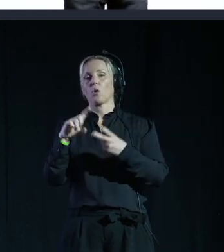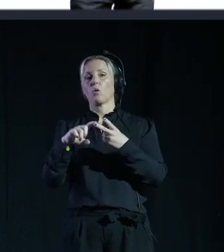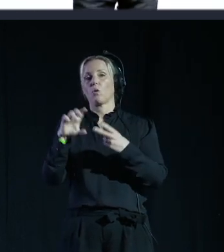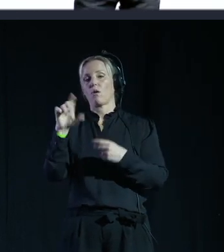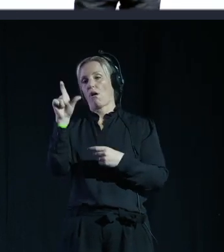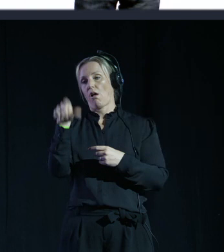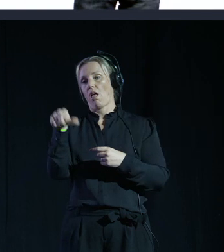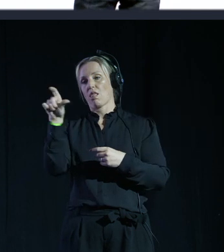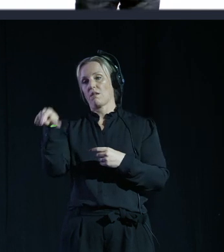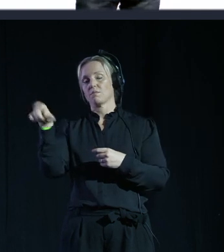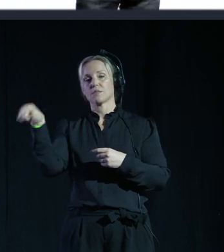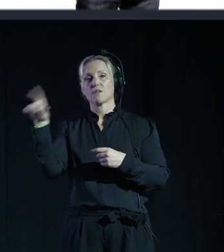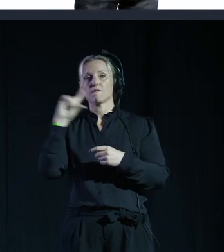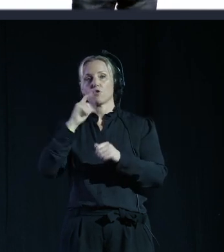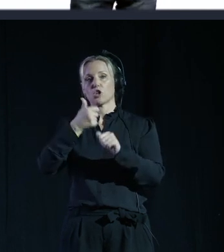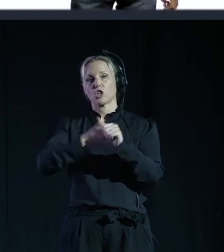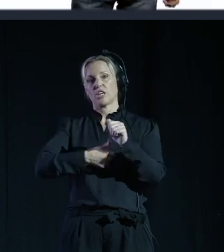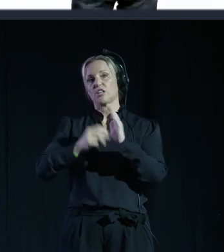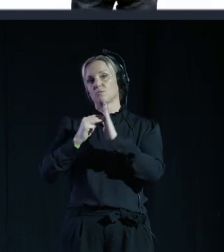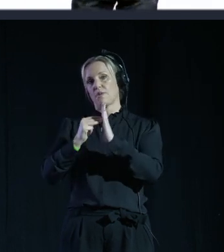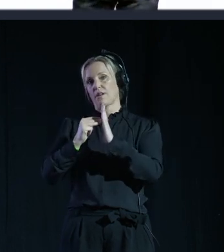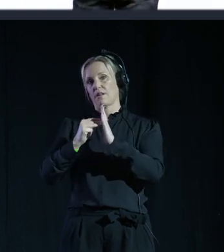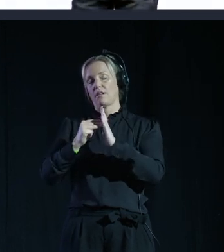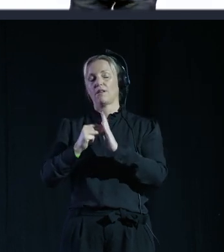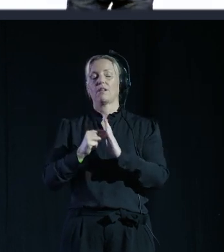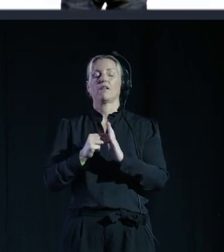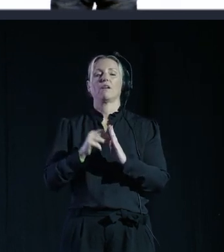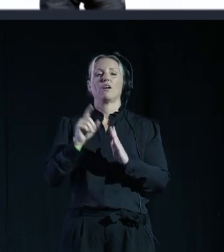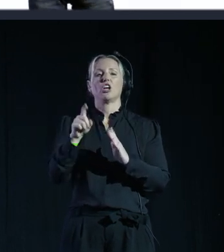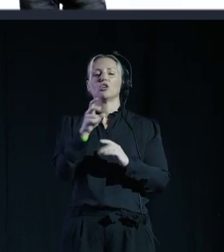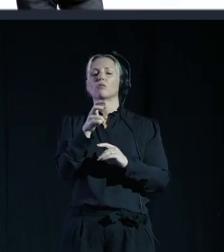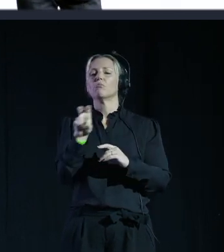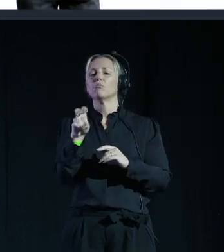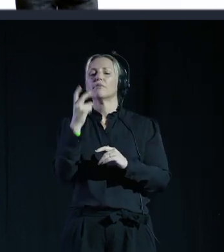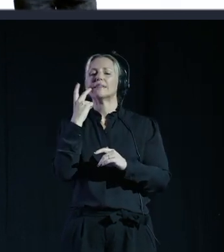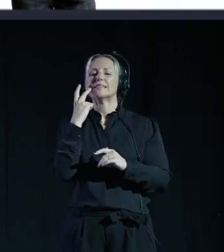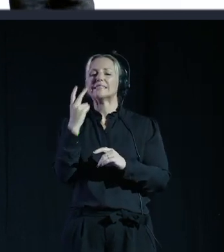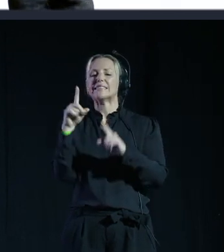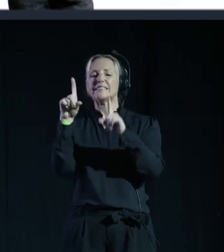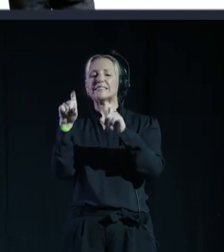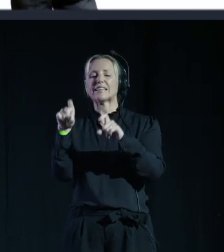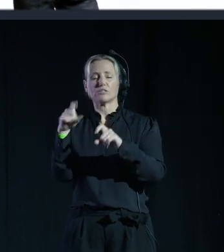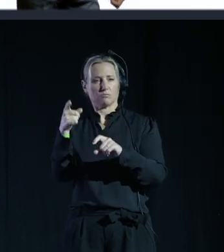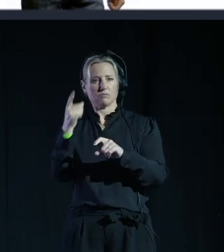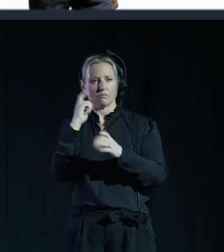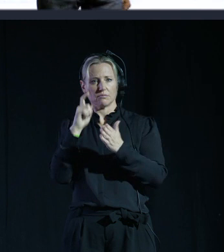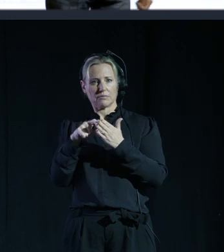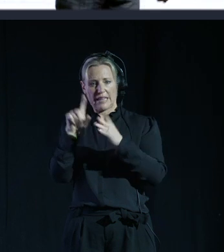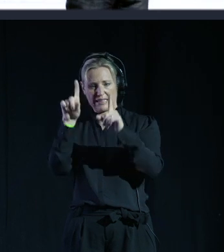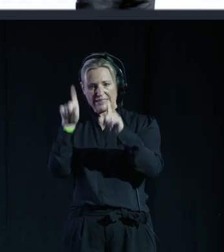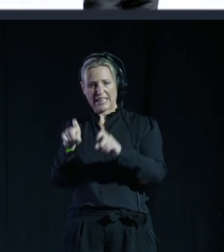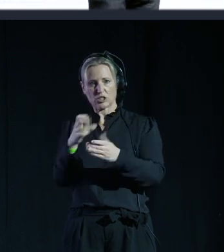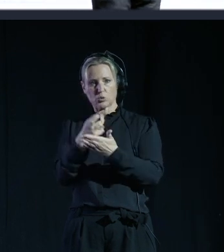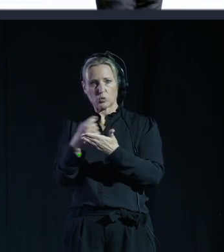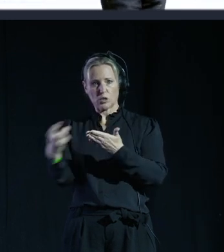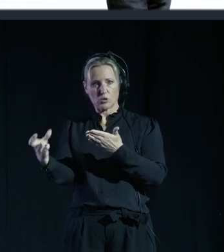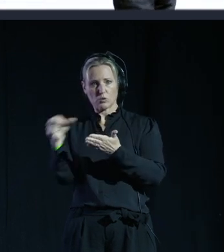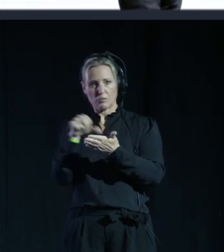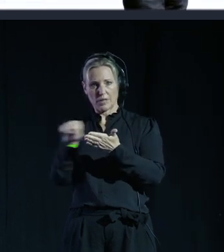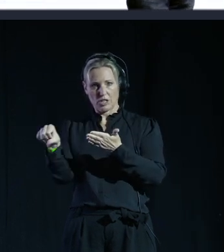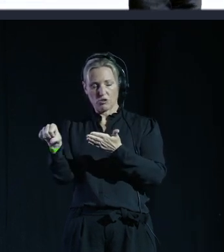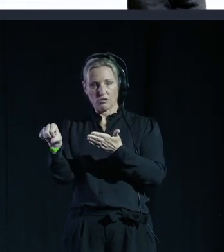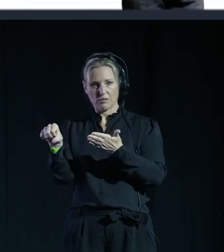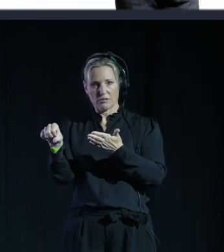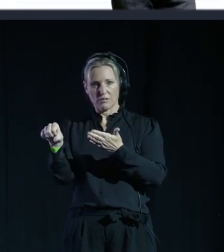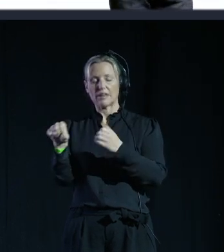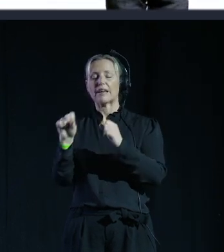model has. You can even pivot, look at some of the tests. So you see that there. This is a test resource page, and I can do